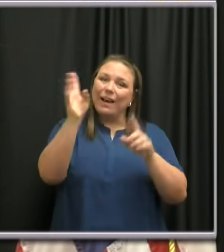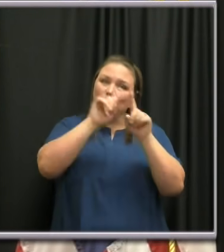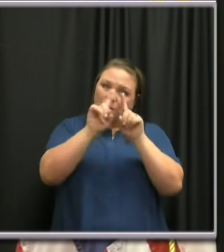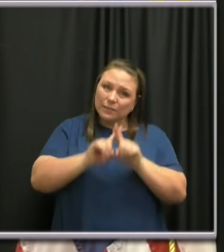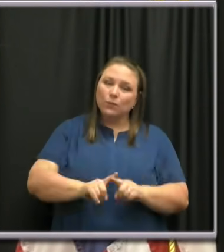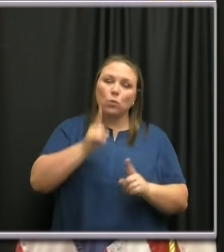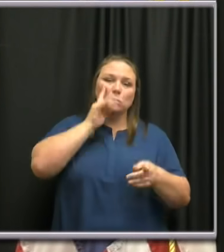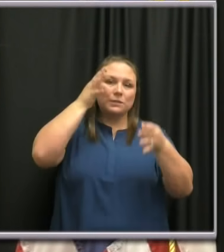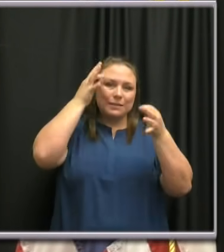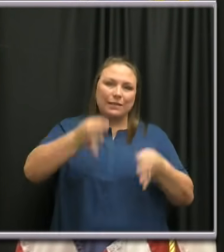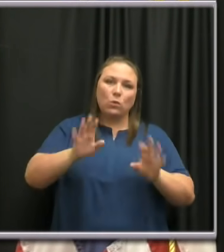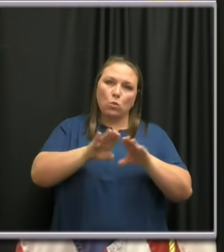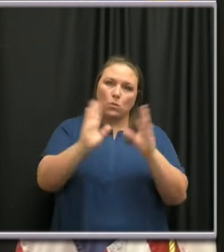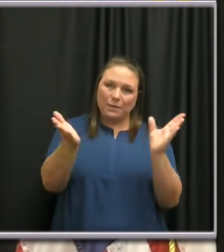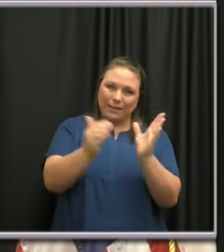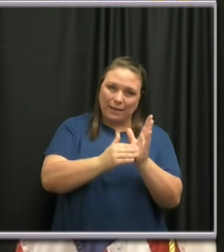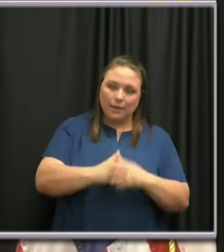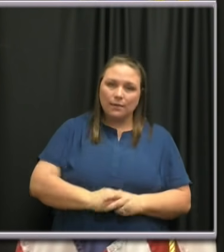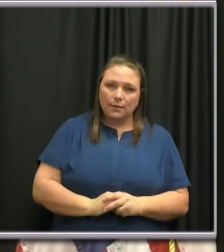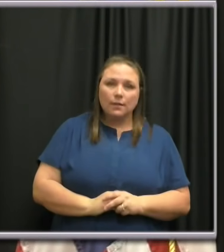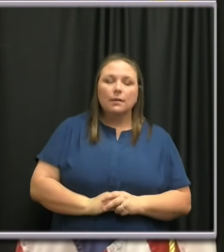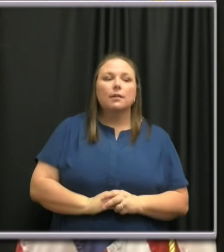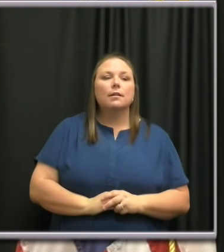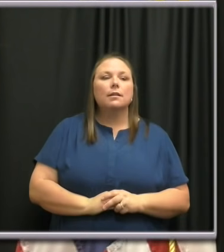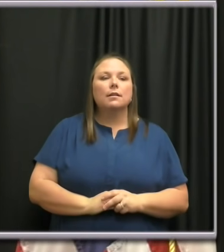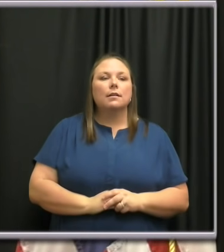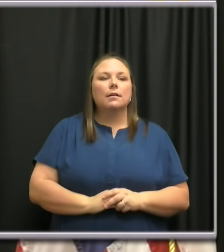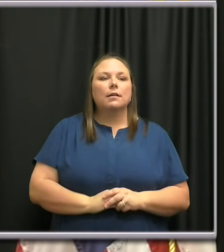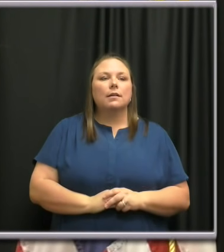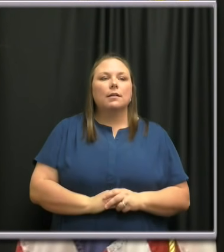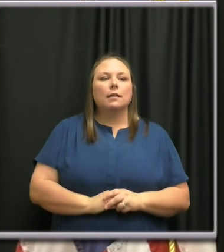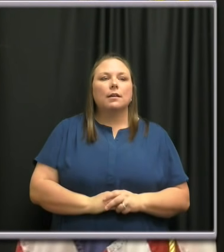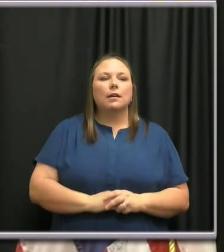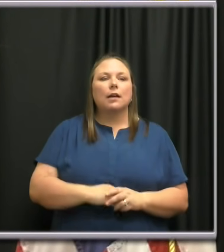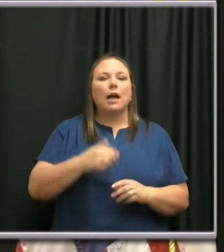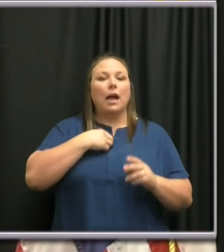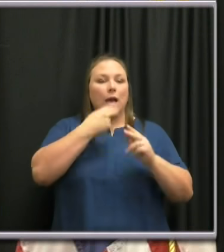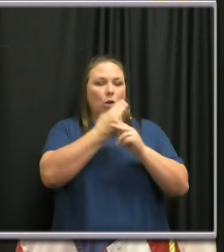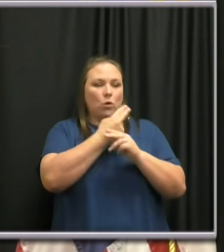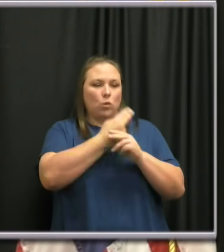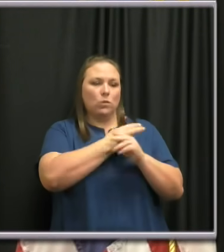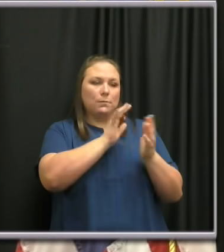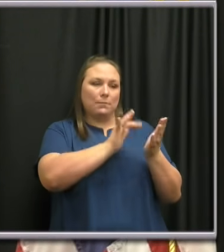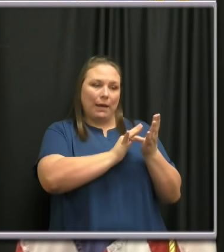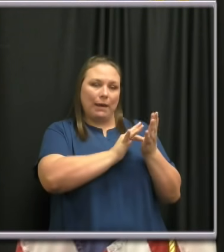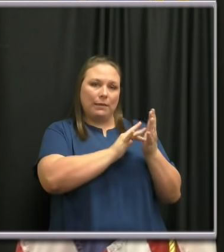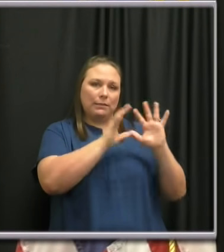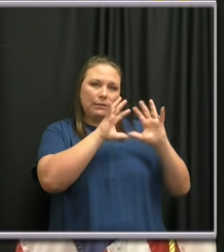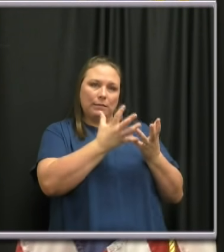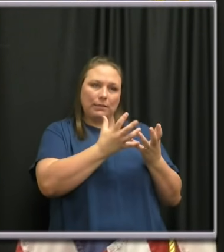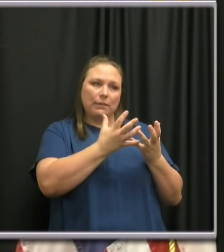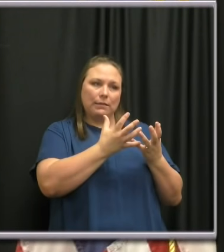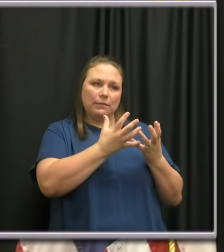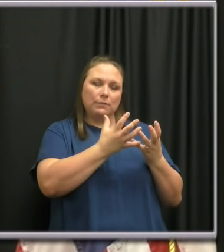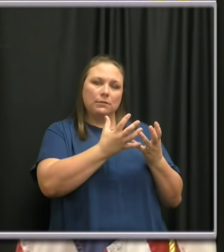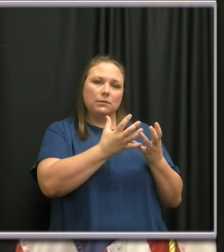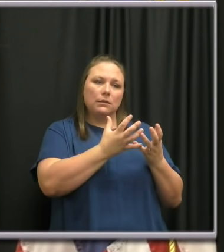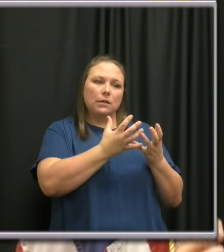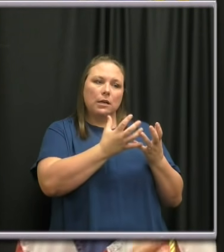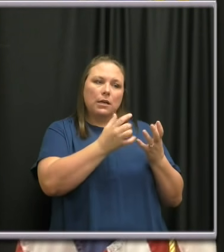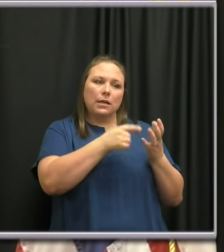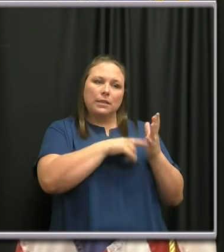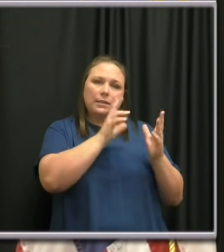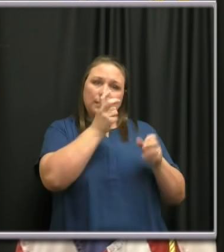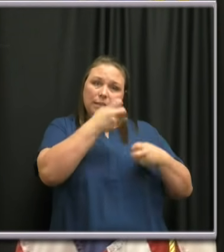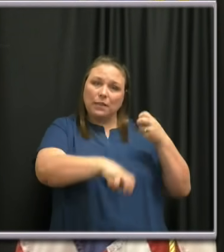multiple metrics, not just one, will determine our reopening. And as I've used my analogy of medicine, when there's a tough problem, I look